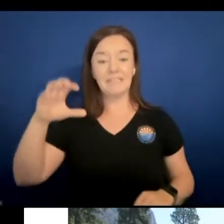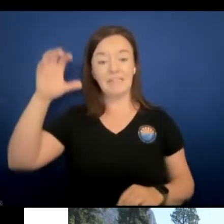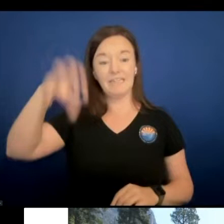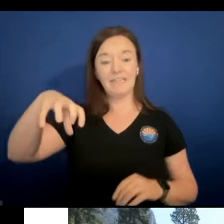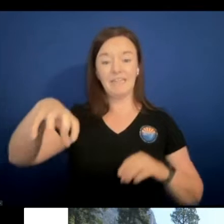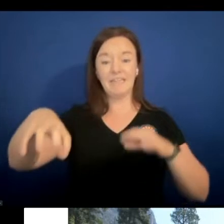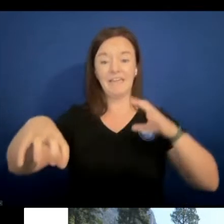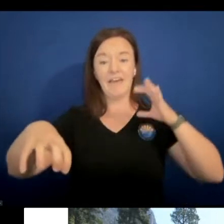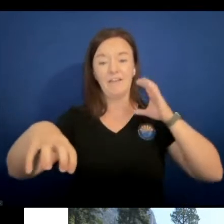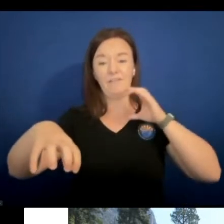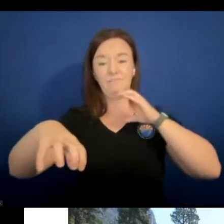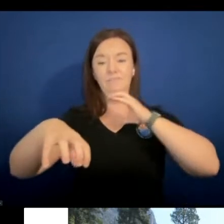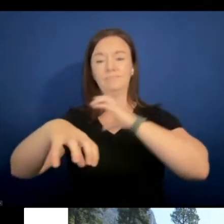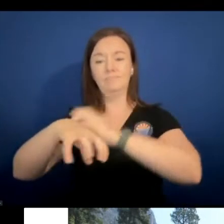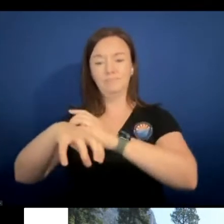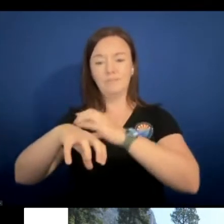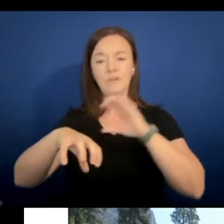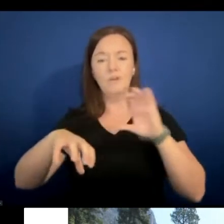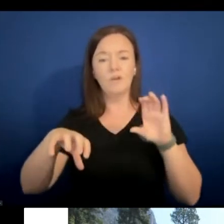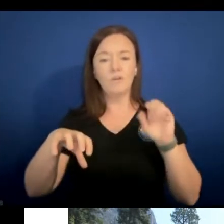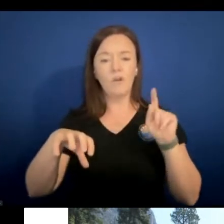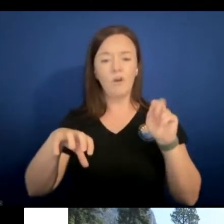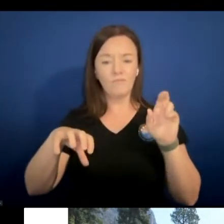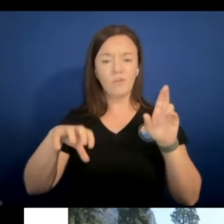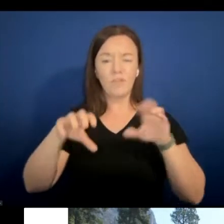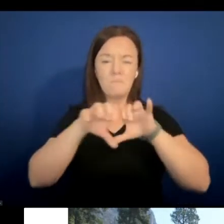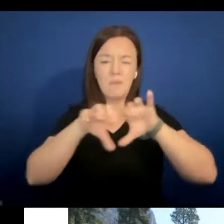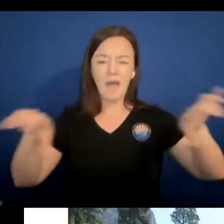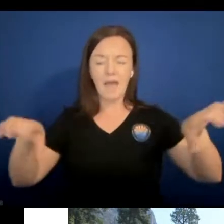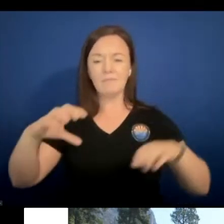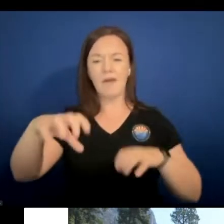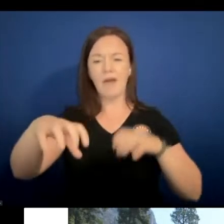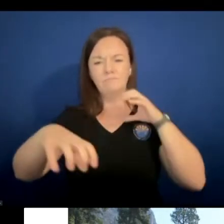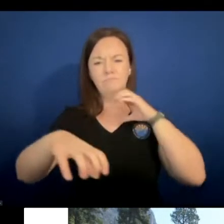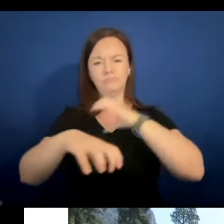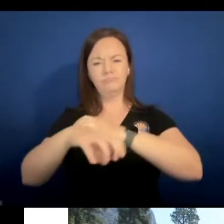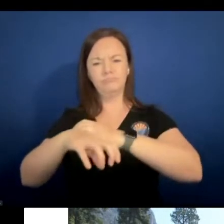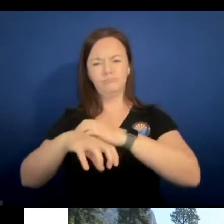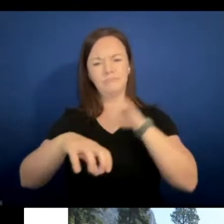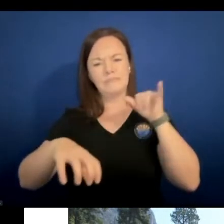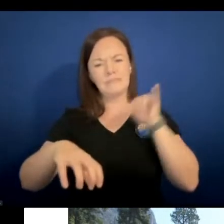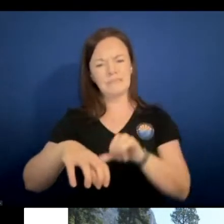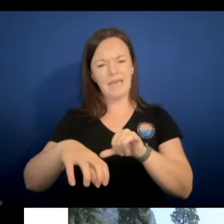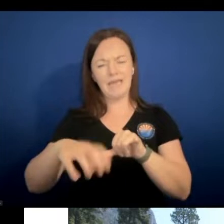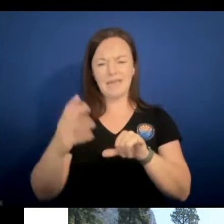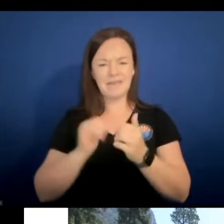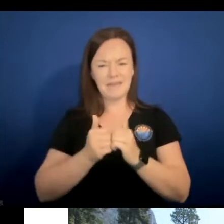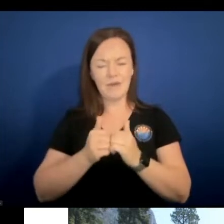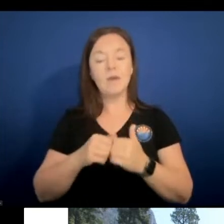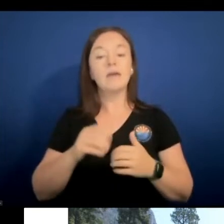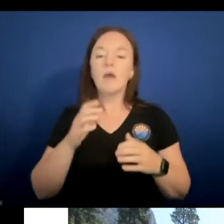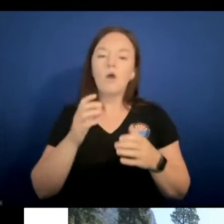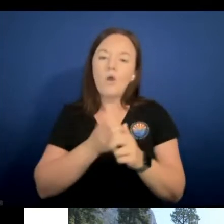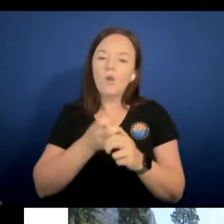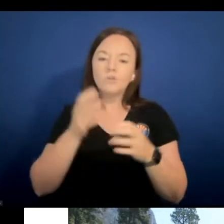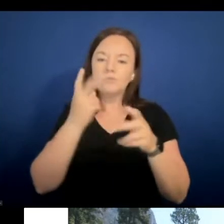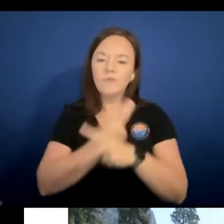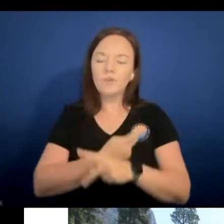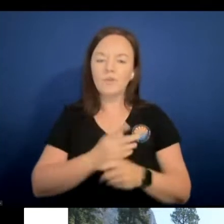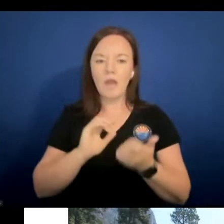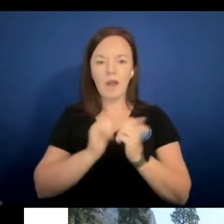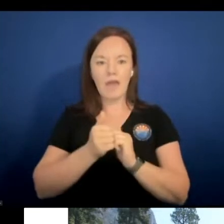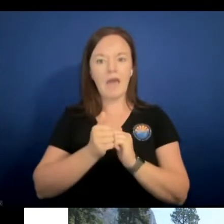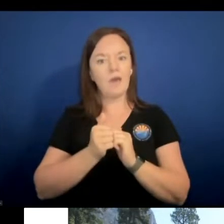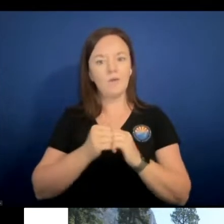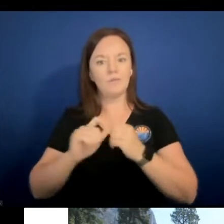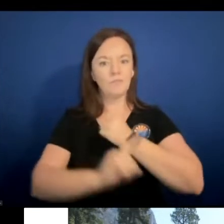really hard to determine how the debris is going to get hung up. A small structure like that can